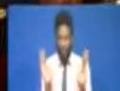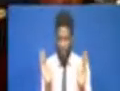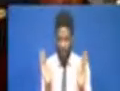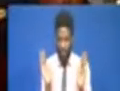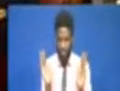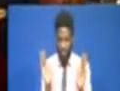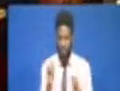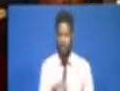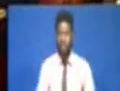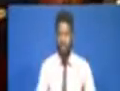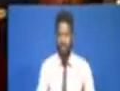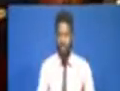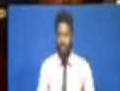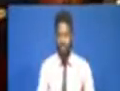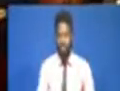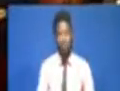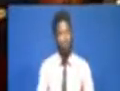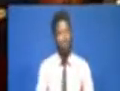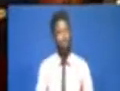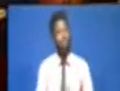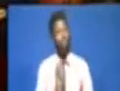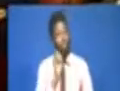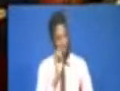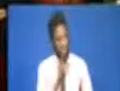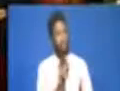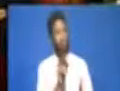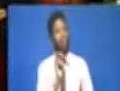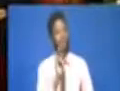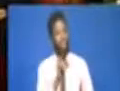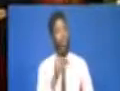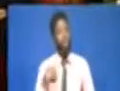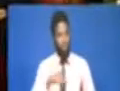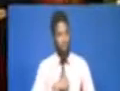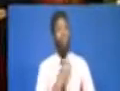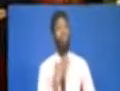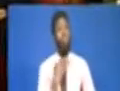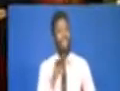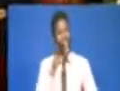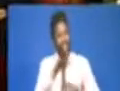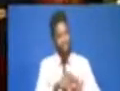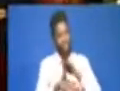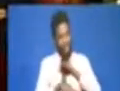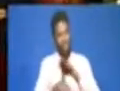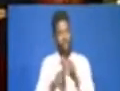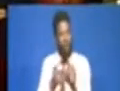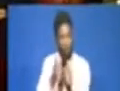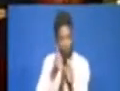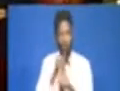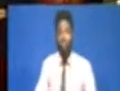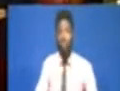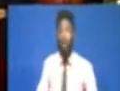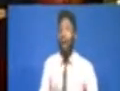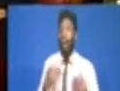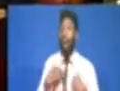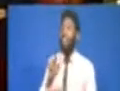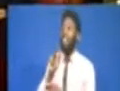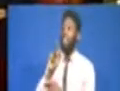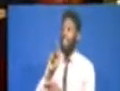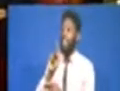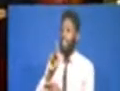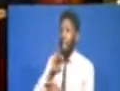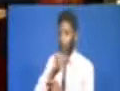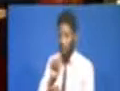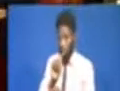let's be sequential. We can still get the original. Let's be sequential. Yeah. You have the KRA certificate you